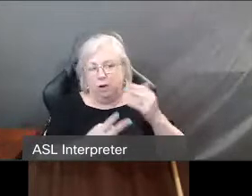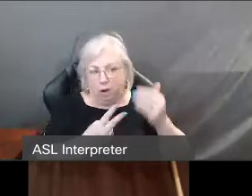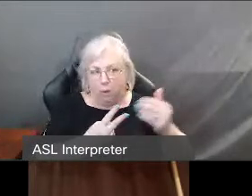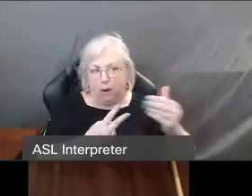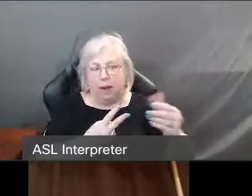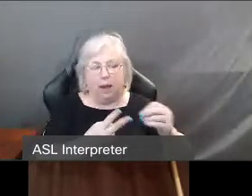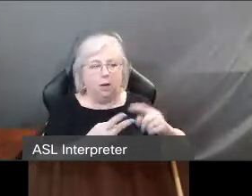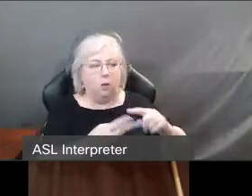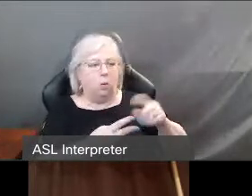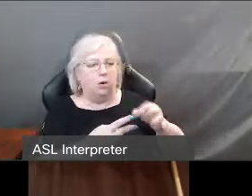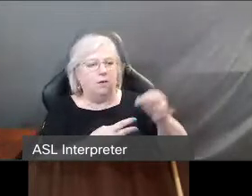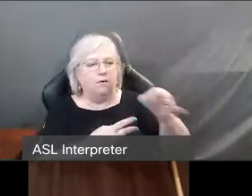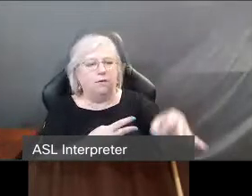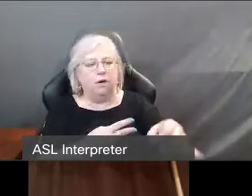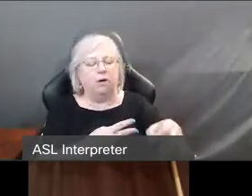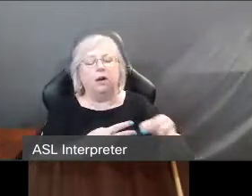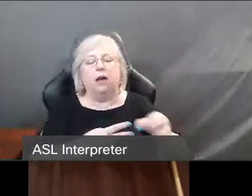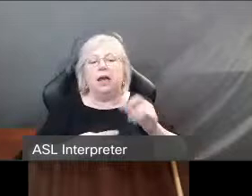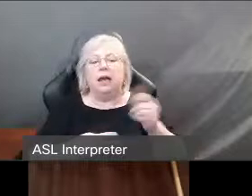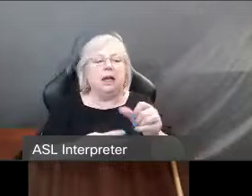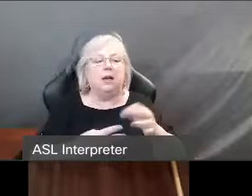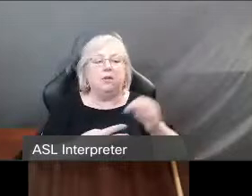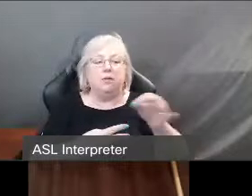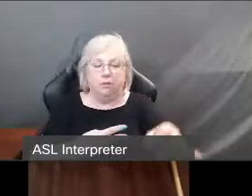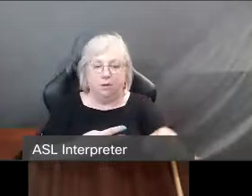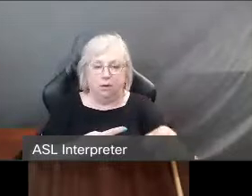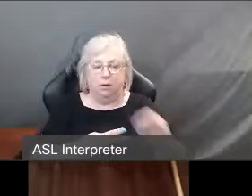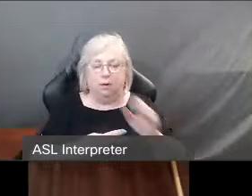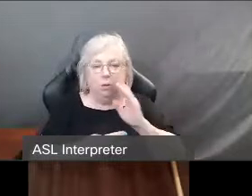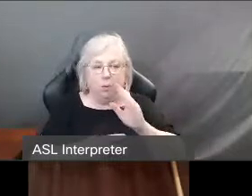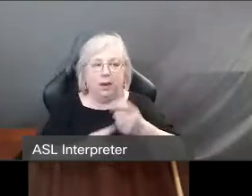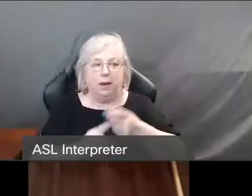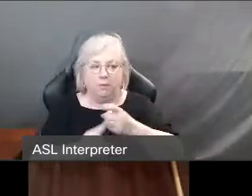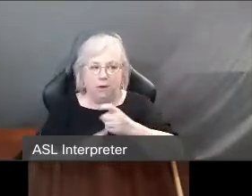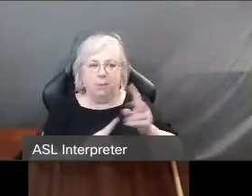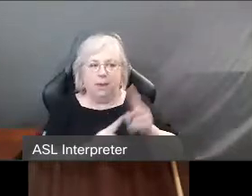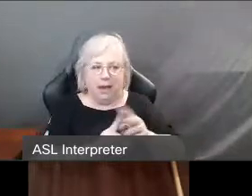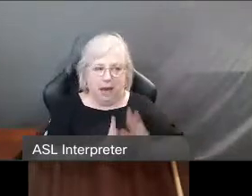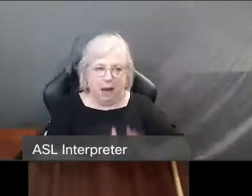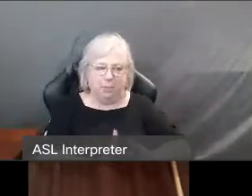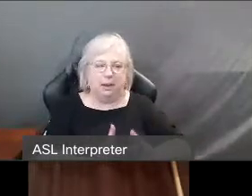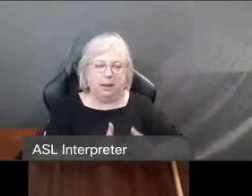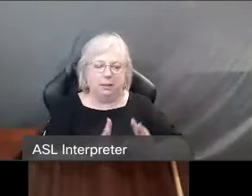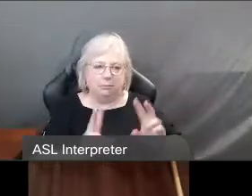applicant's request. Any deferral in this case shall be as from the applicant.